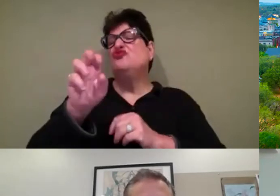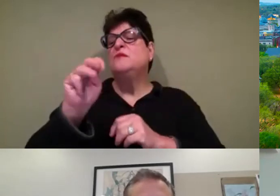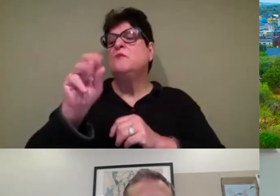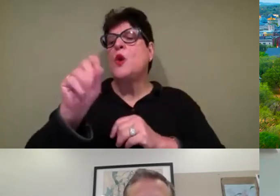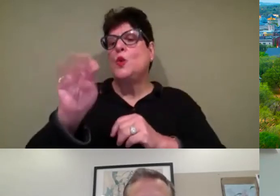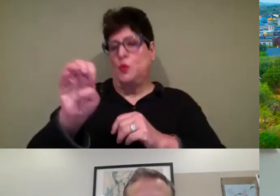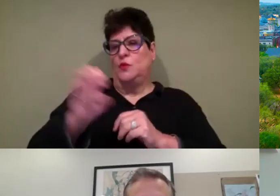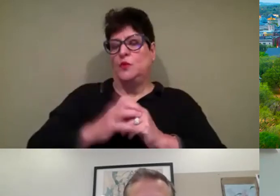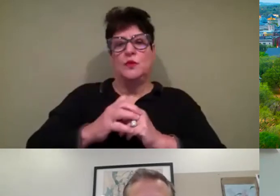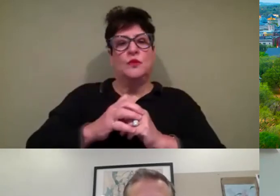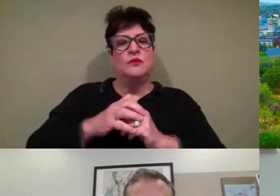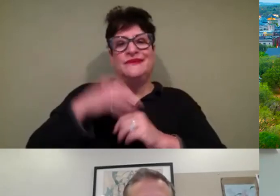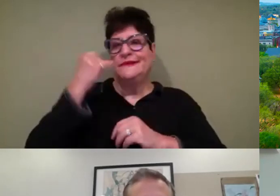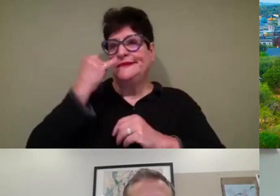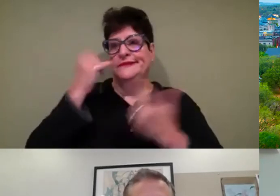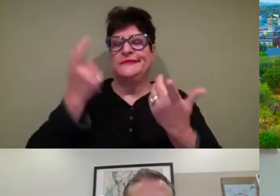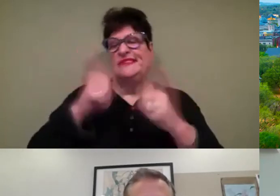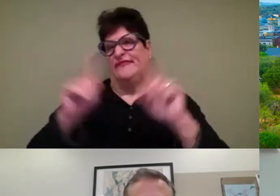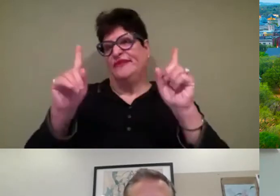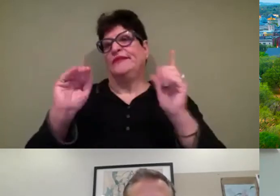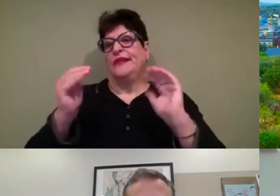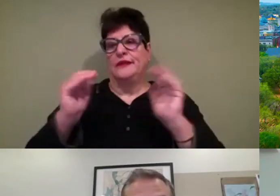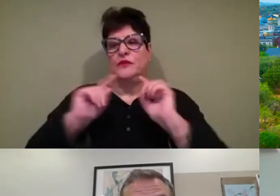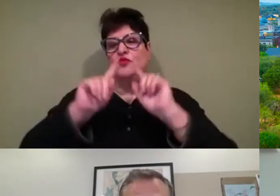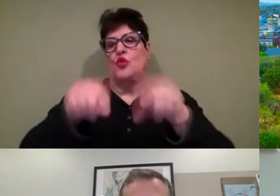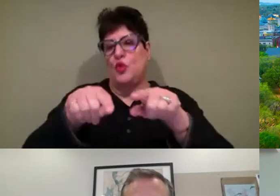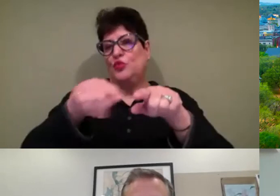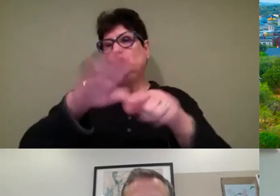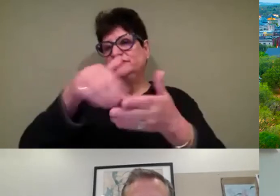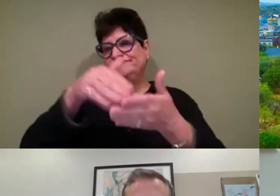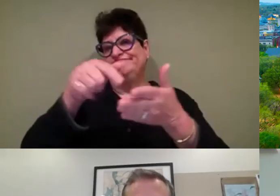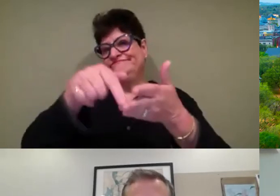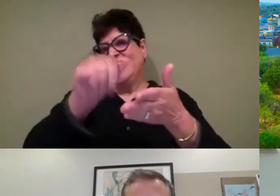you're going to a hub. Presumably, you'd also feel comfortable about going to a school.